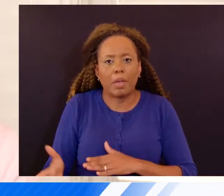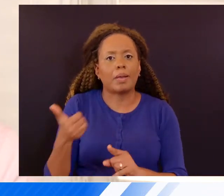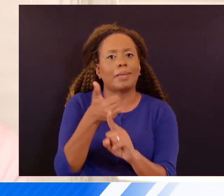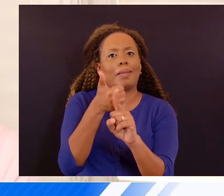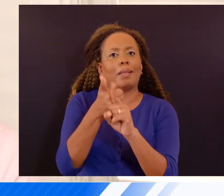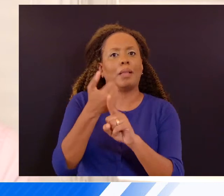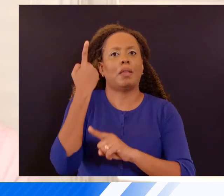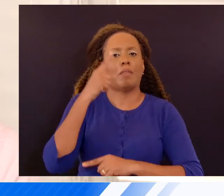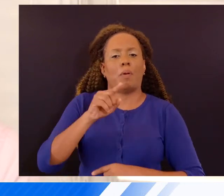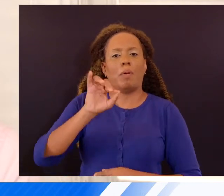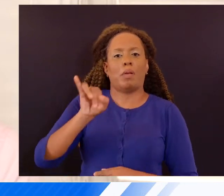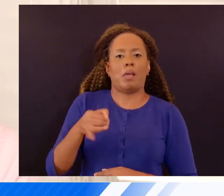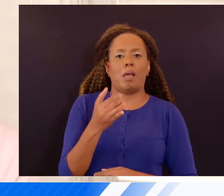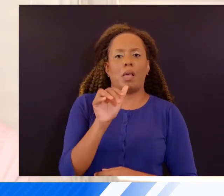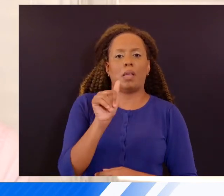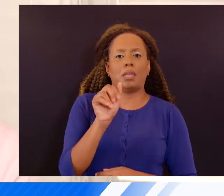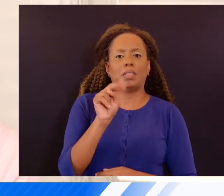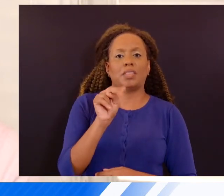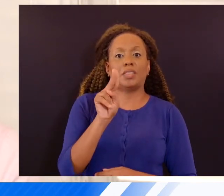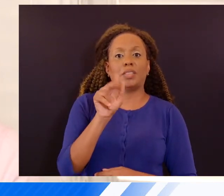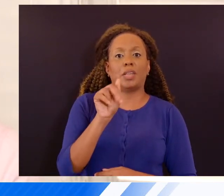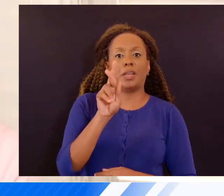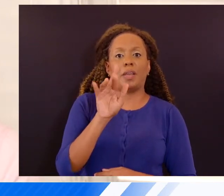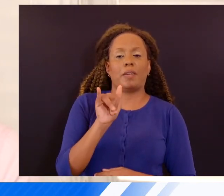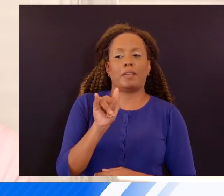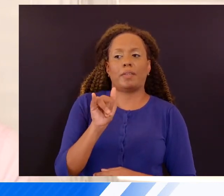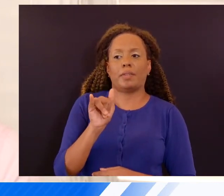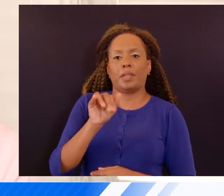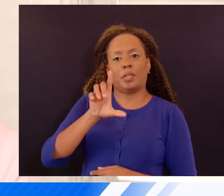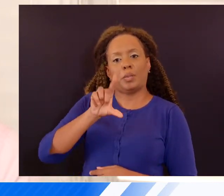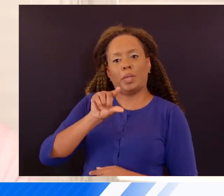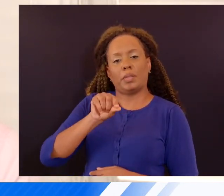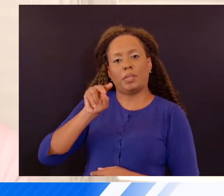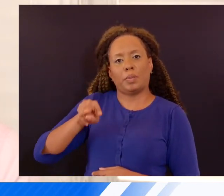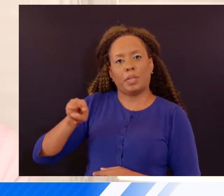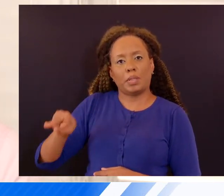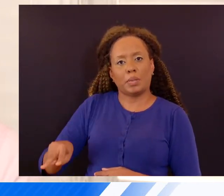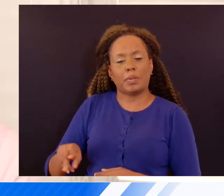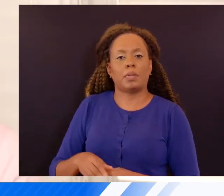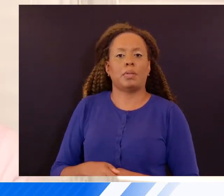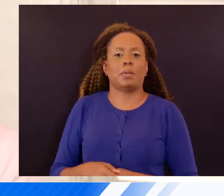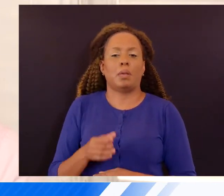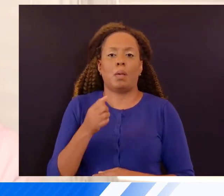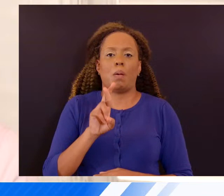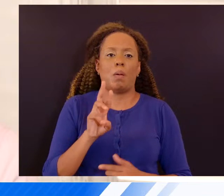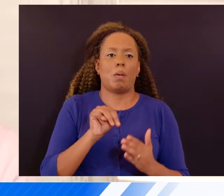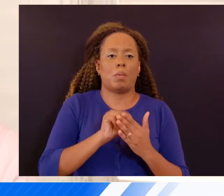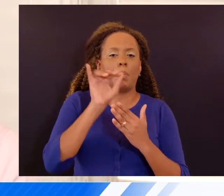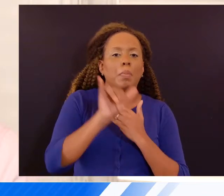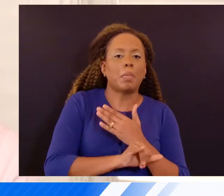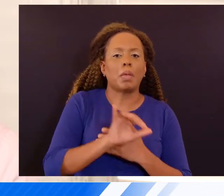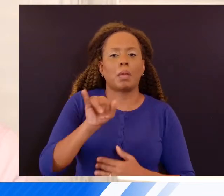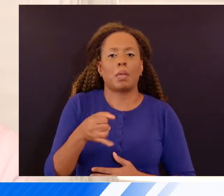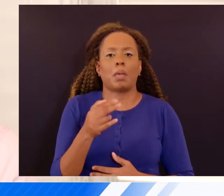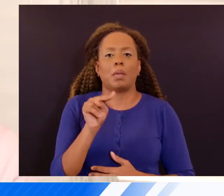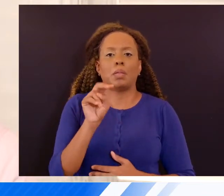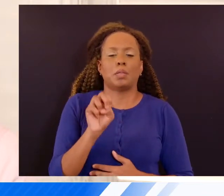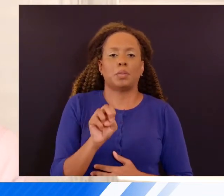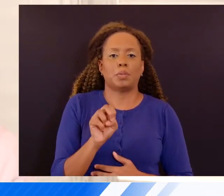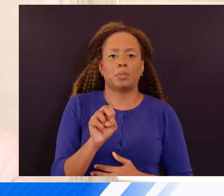the January 2022 or even the May-June 2022 CSEC or